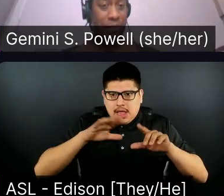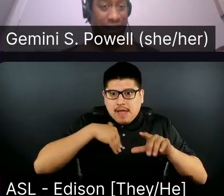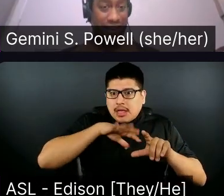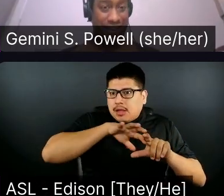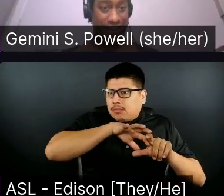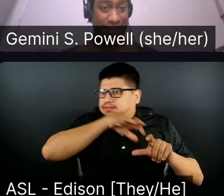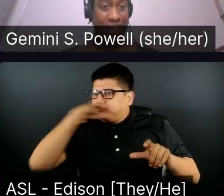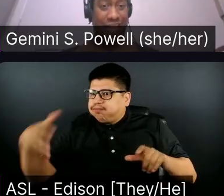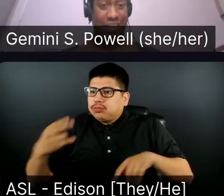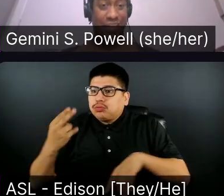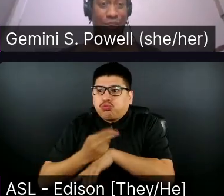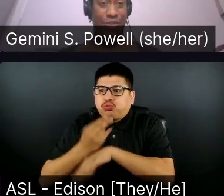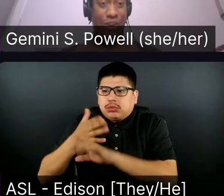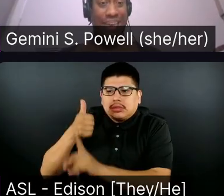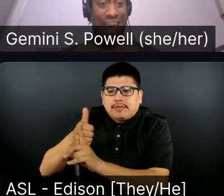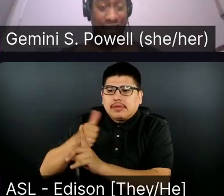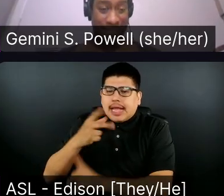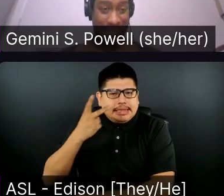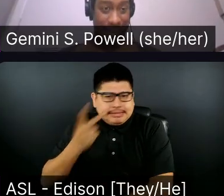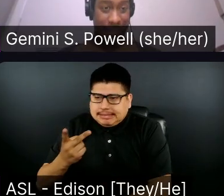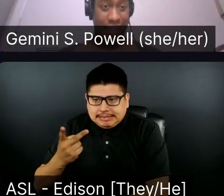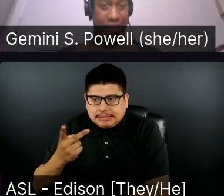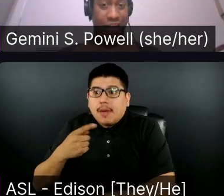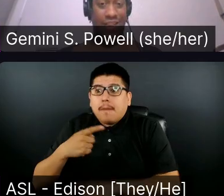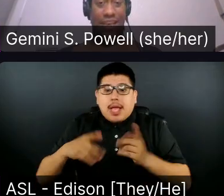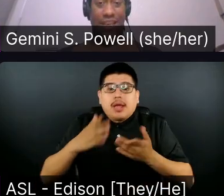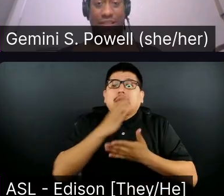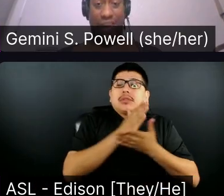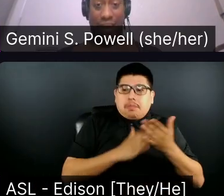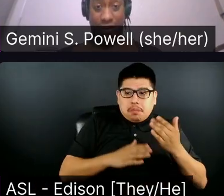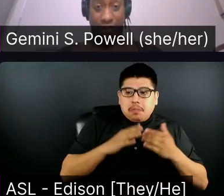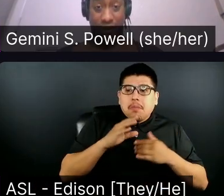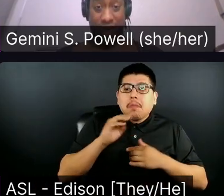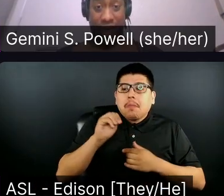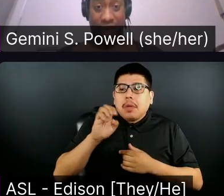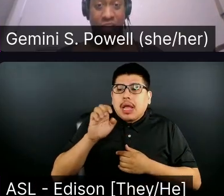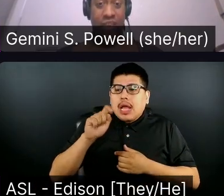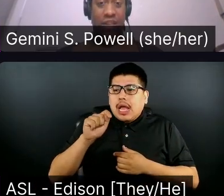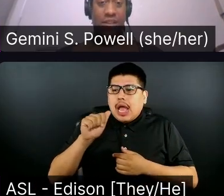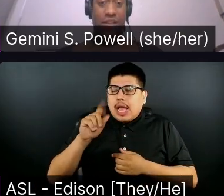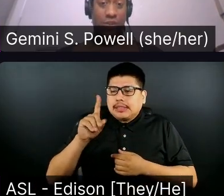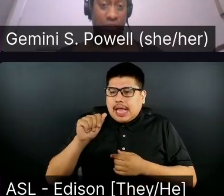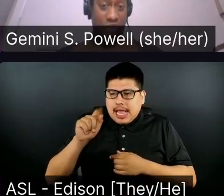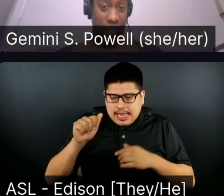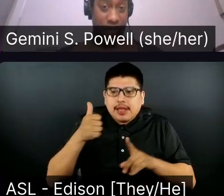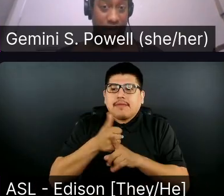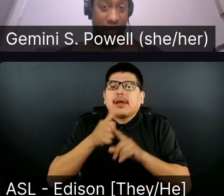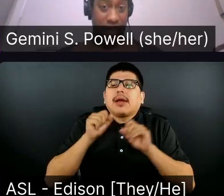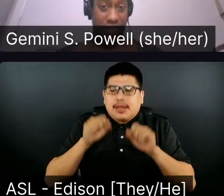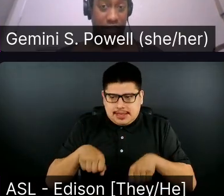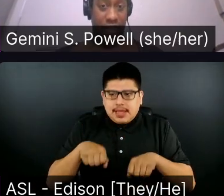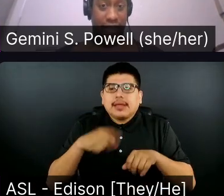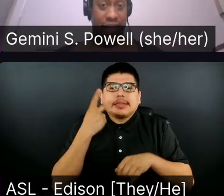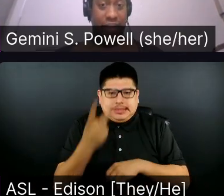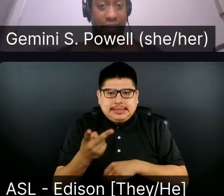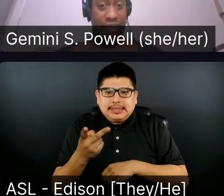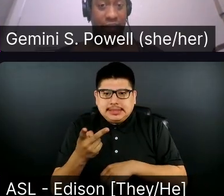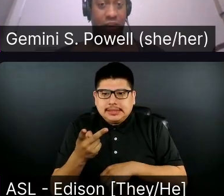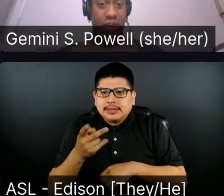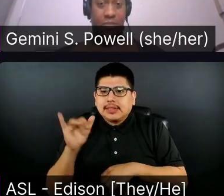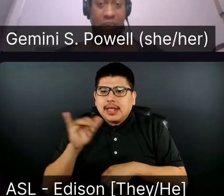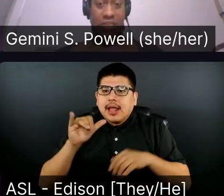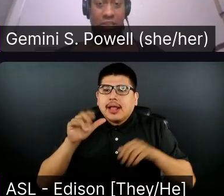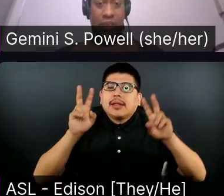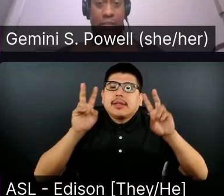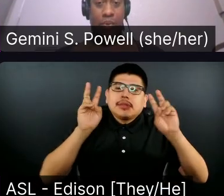contains some metadata that the user can see, like the title of the page, the description of the page. These